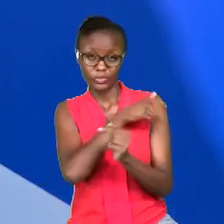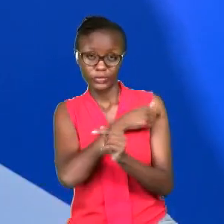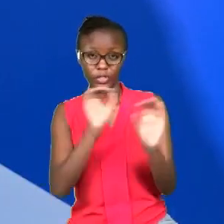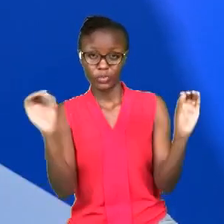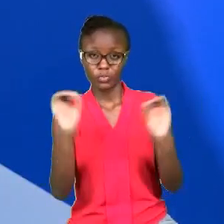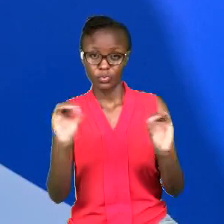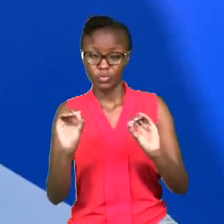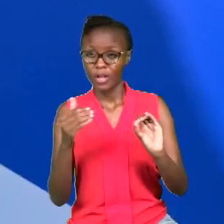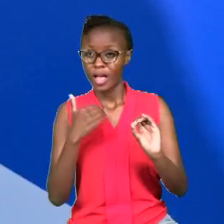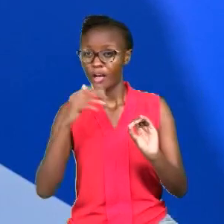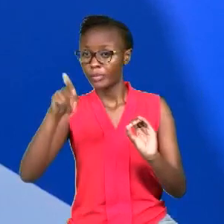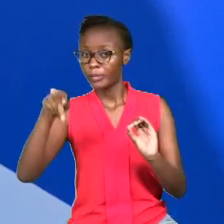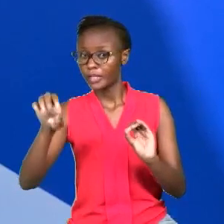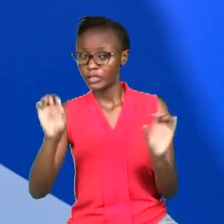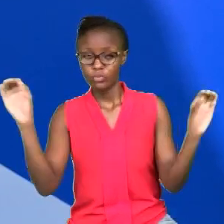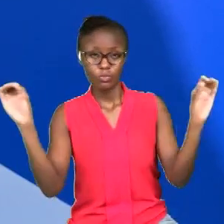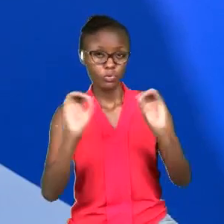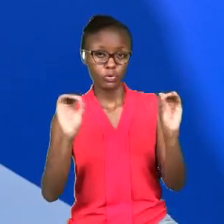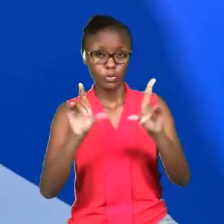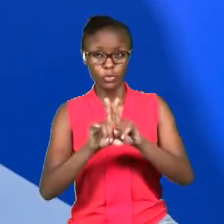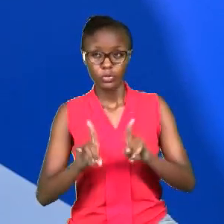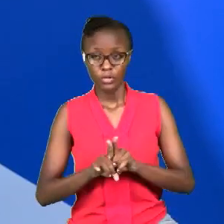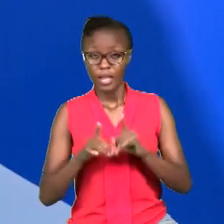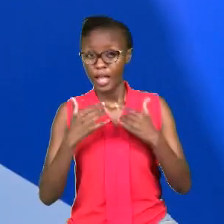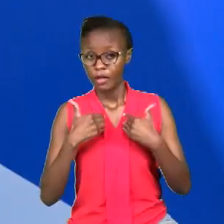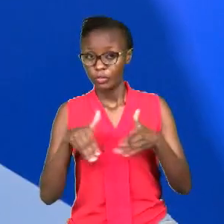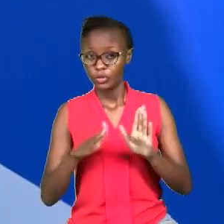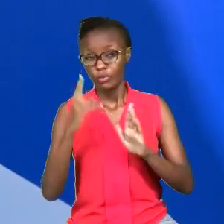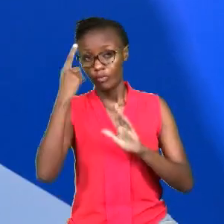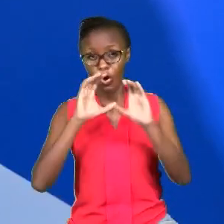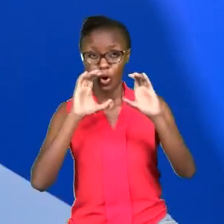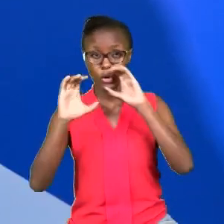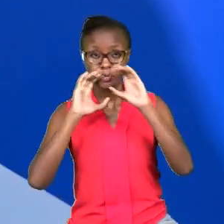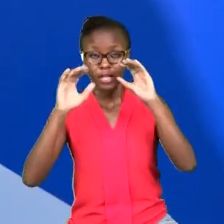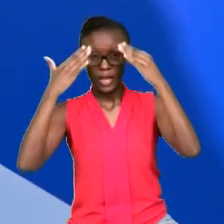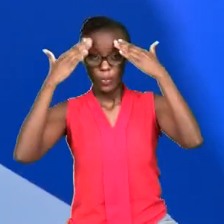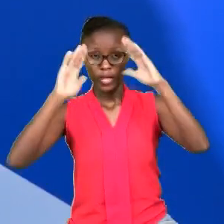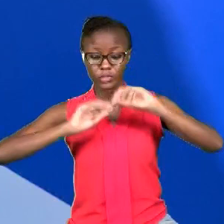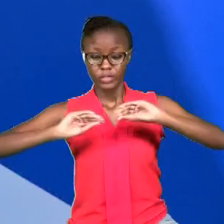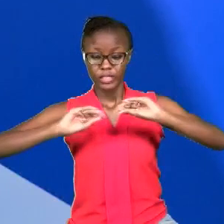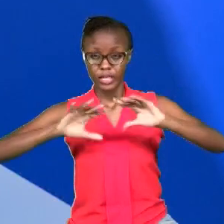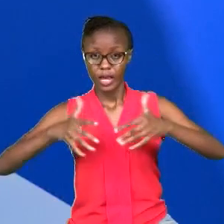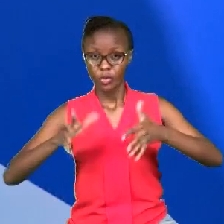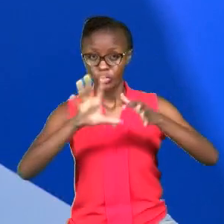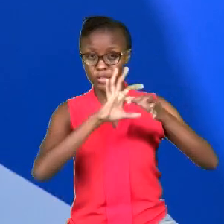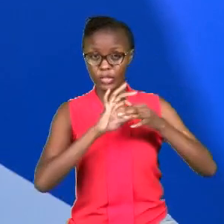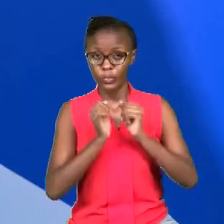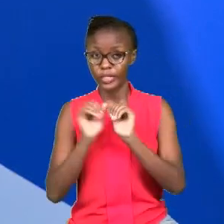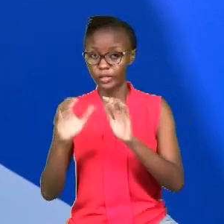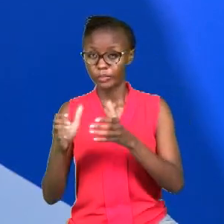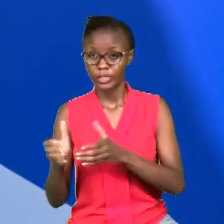yet CHVs provide a channel for community sensitization and a critical link with communities